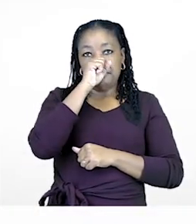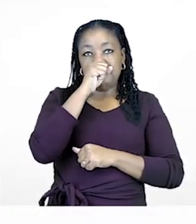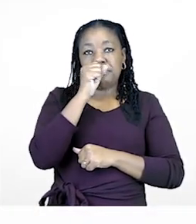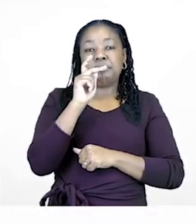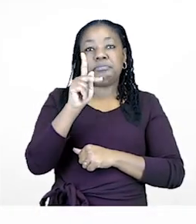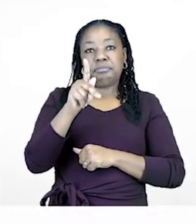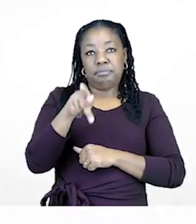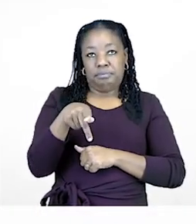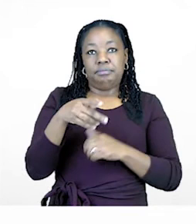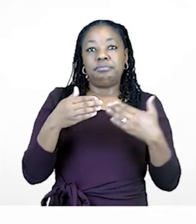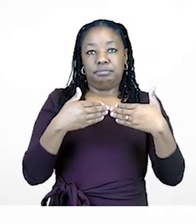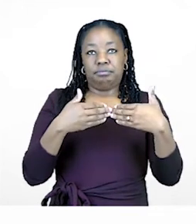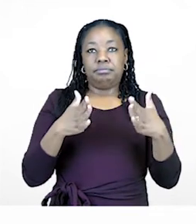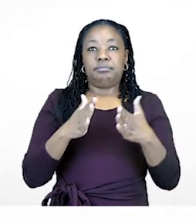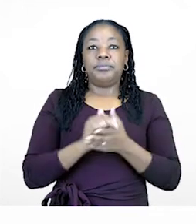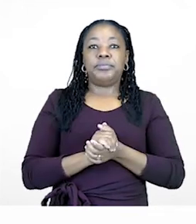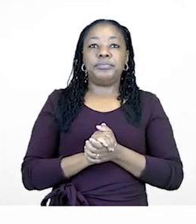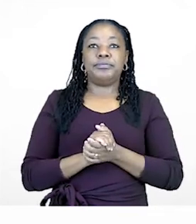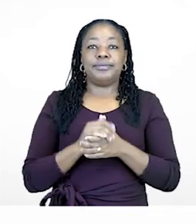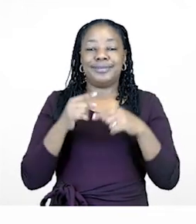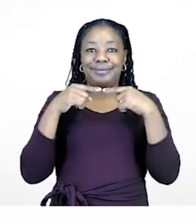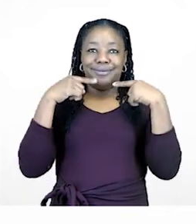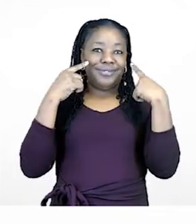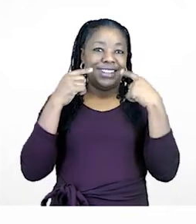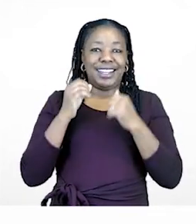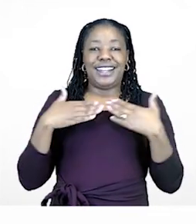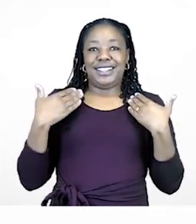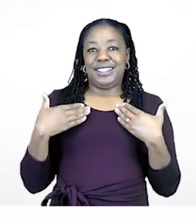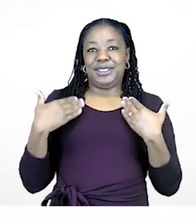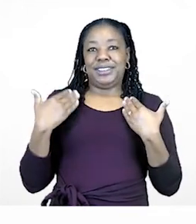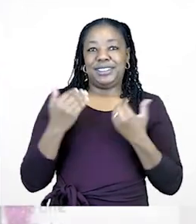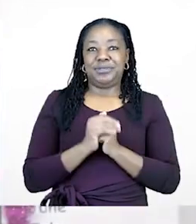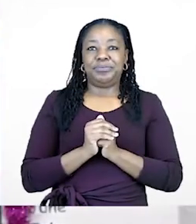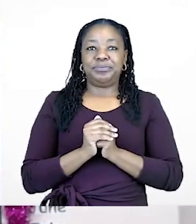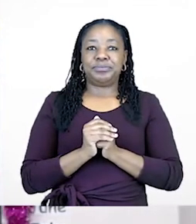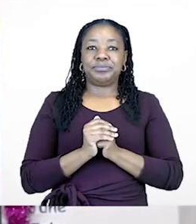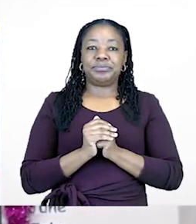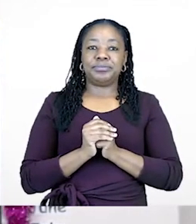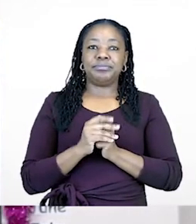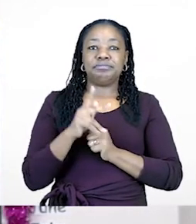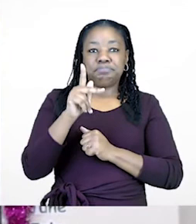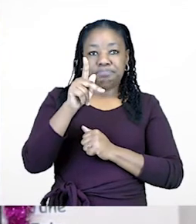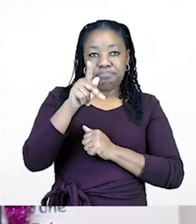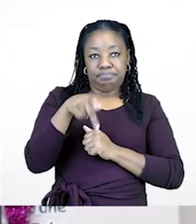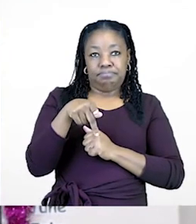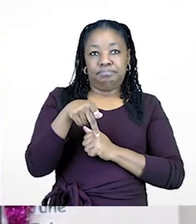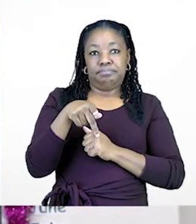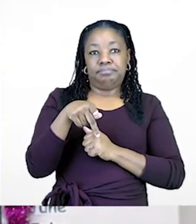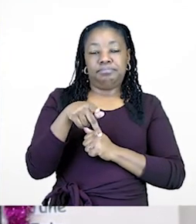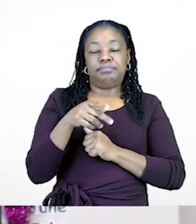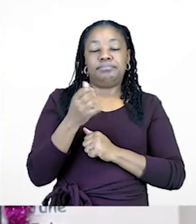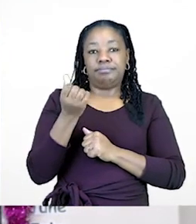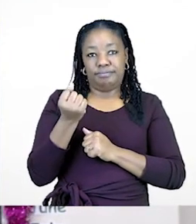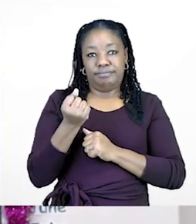is smiling and is very happy. And the beginning of the word pig has the sound P.